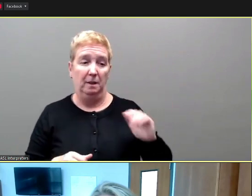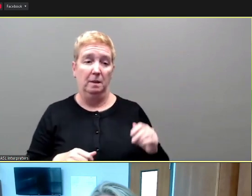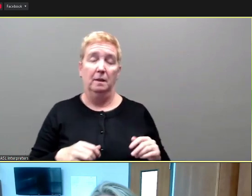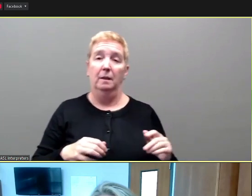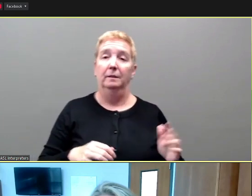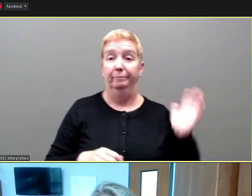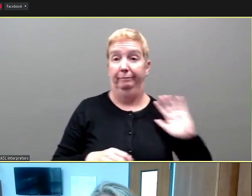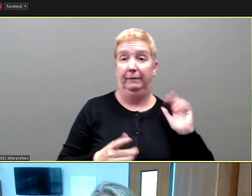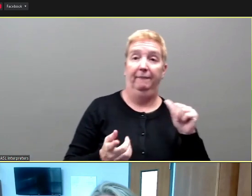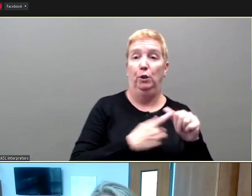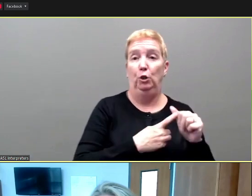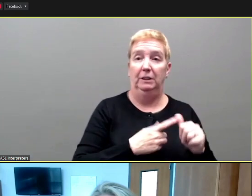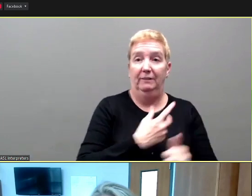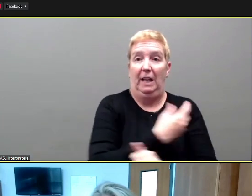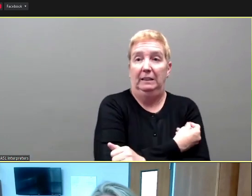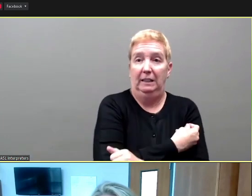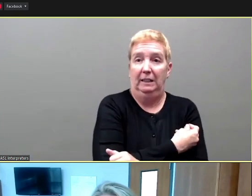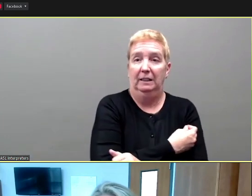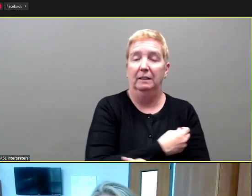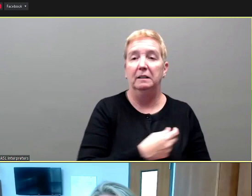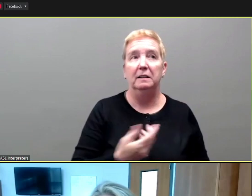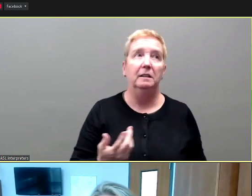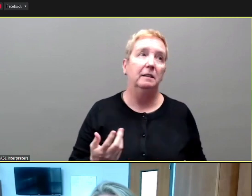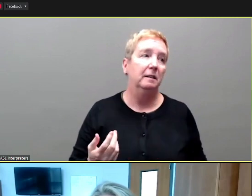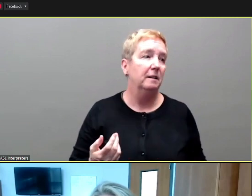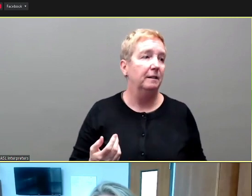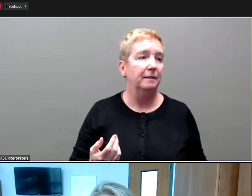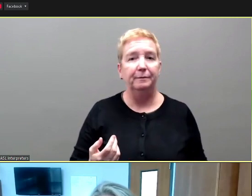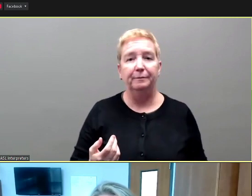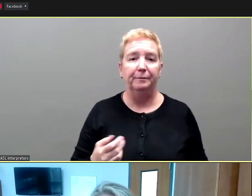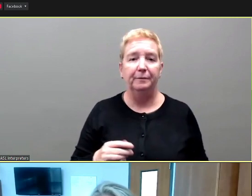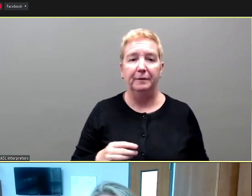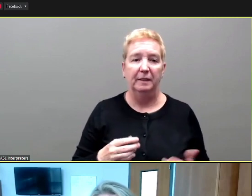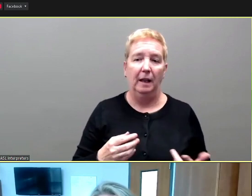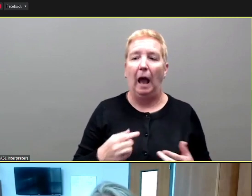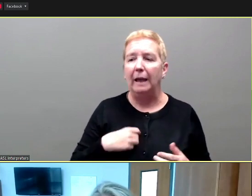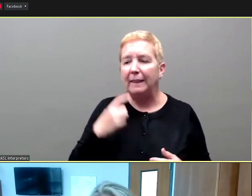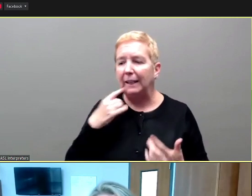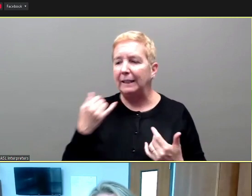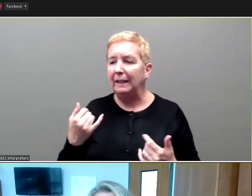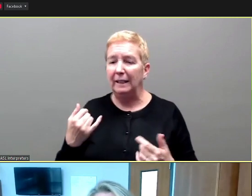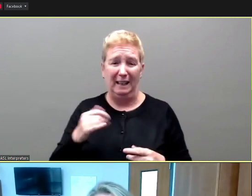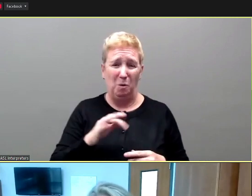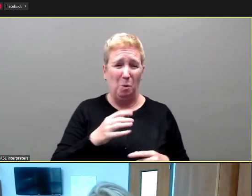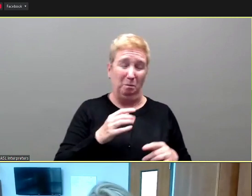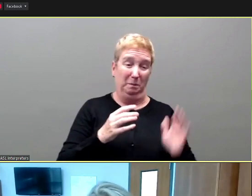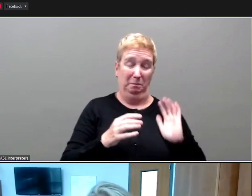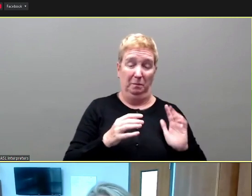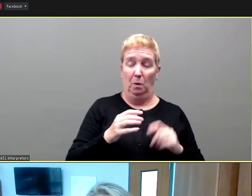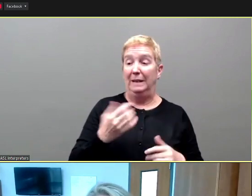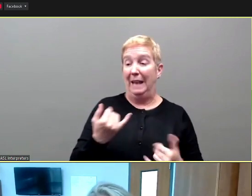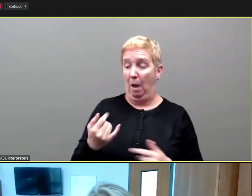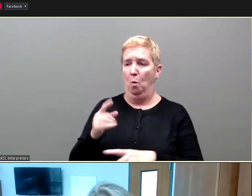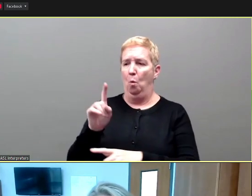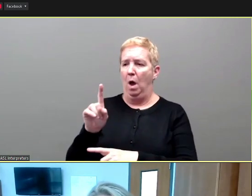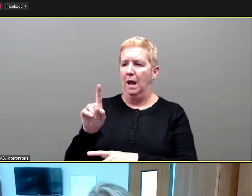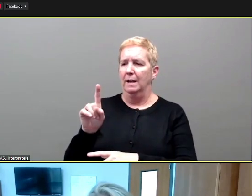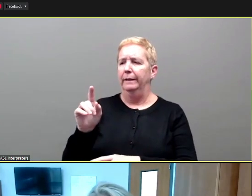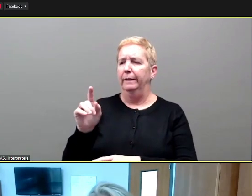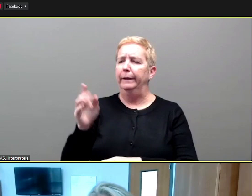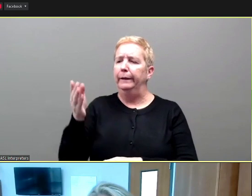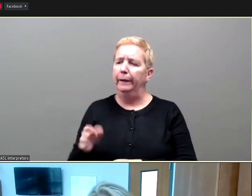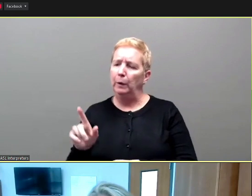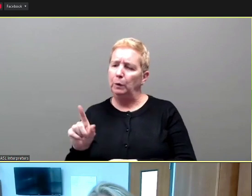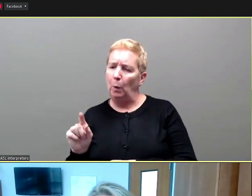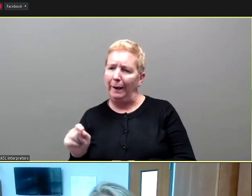booster, your 1/20th is likely to be hospitalized or die than you were. But we don't know that for